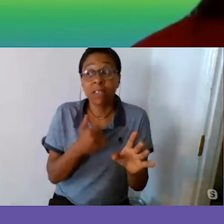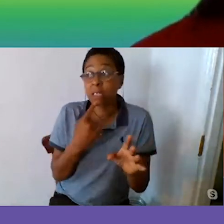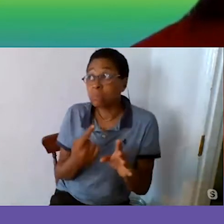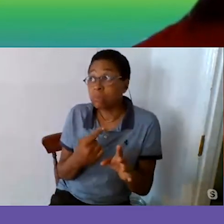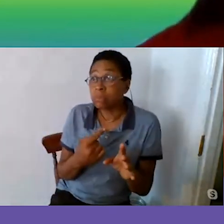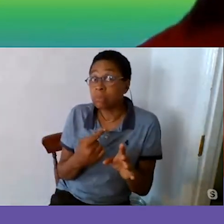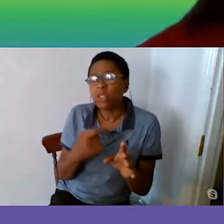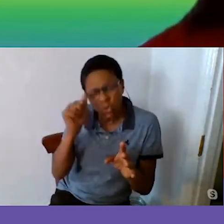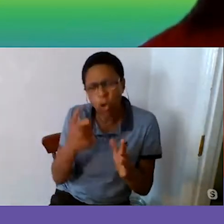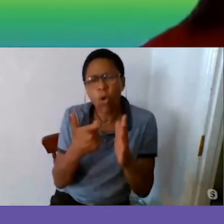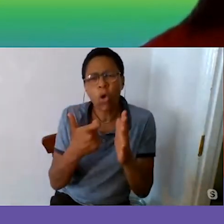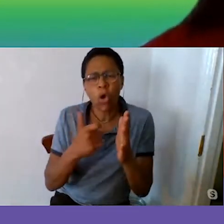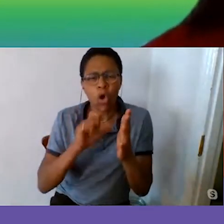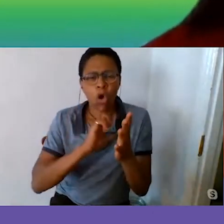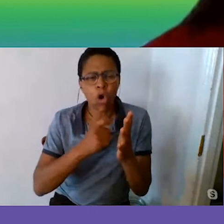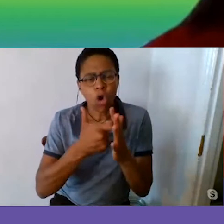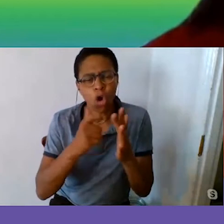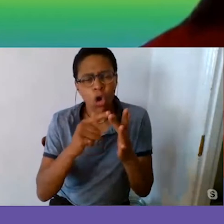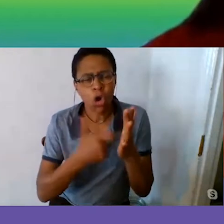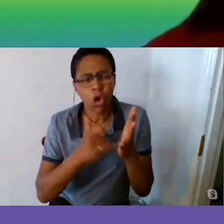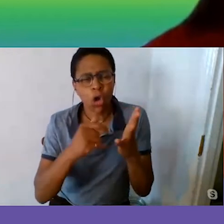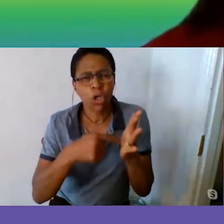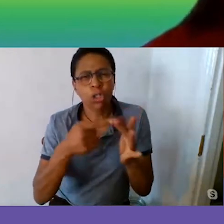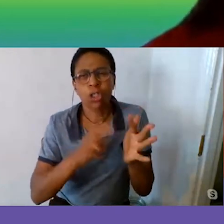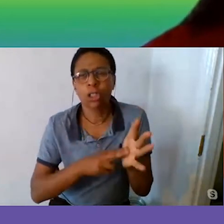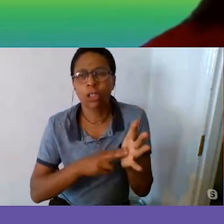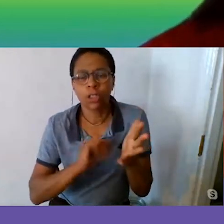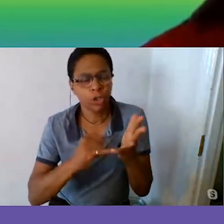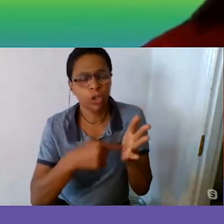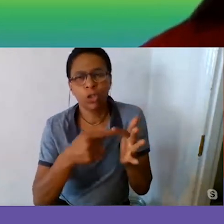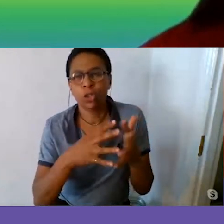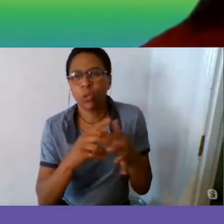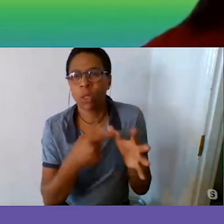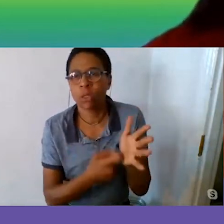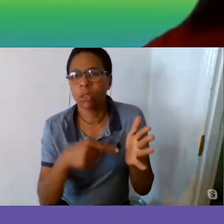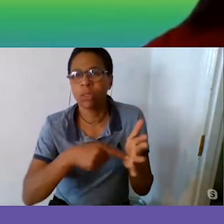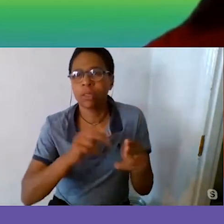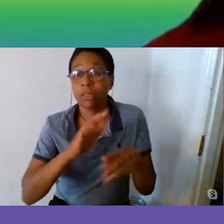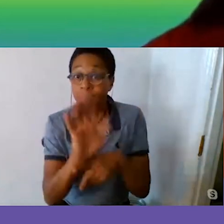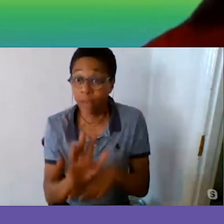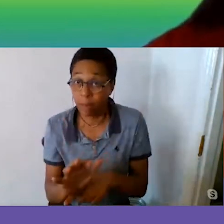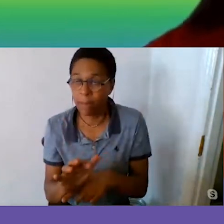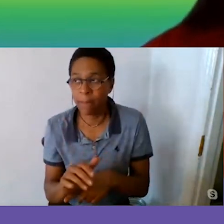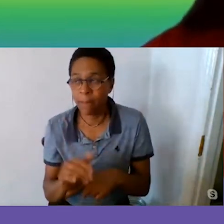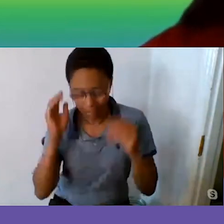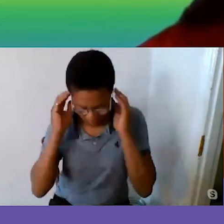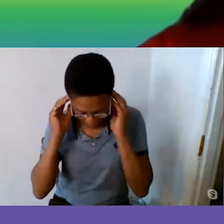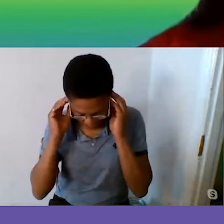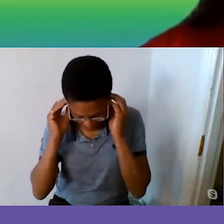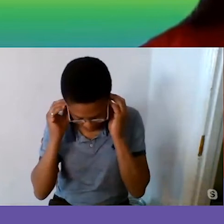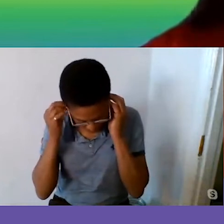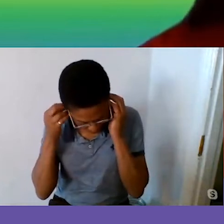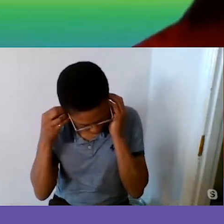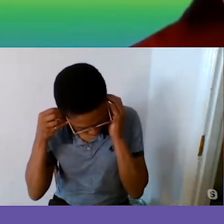my response was, no, we're just not big enough yet, but, you know, keep with us, we will. 2 weeks later, we're talking about Lizzie, and I was like,